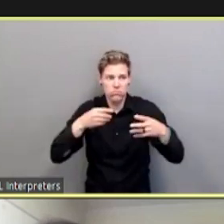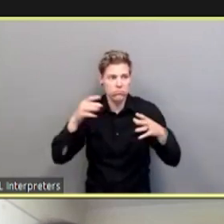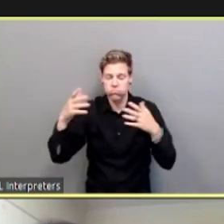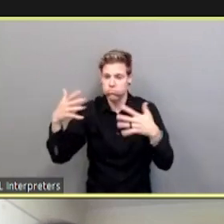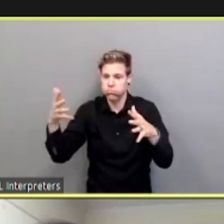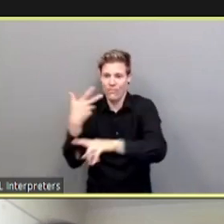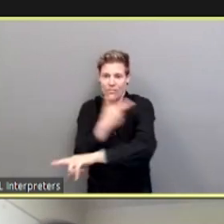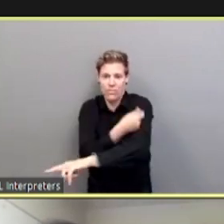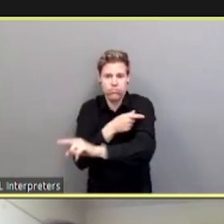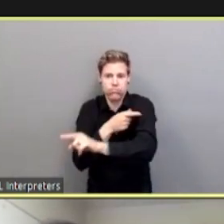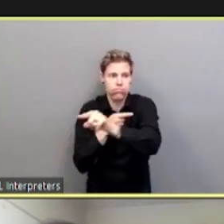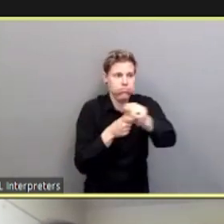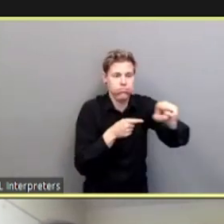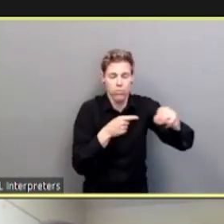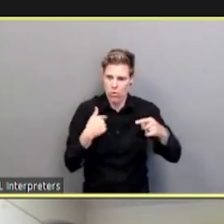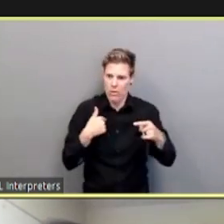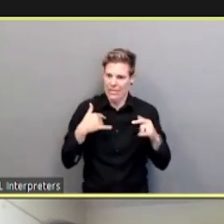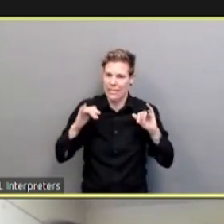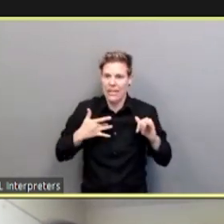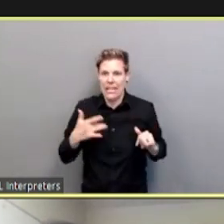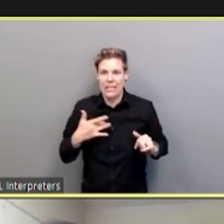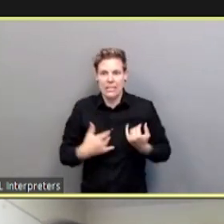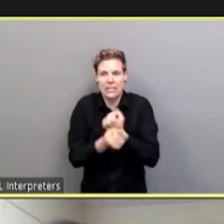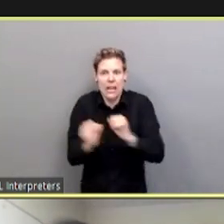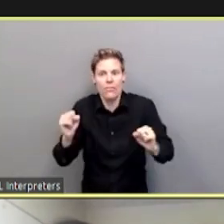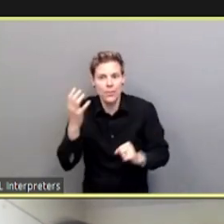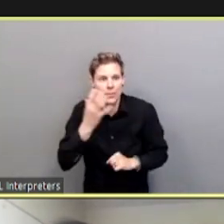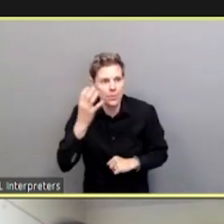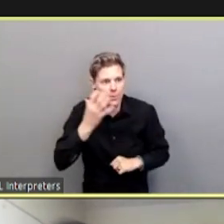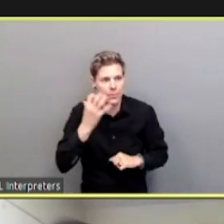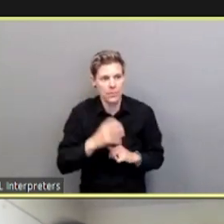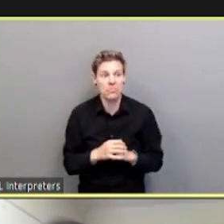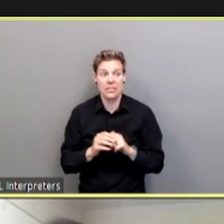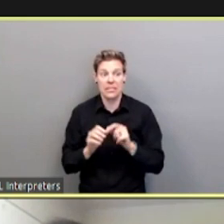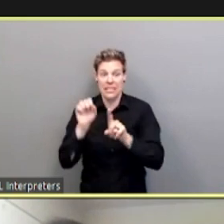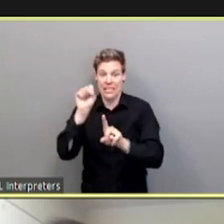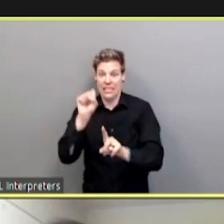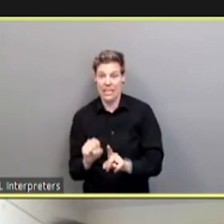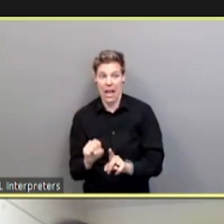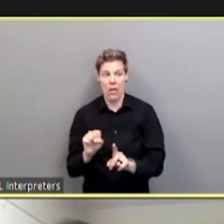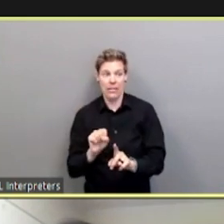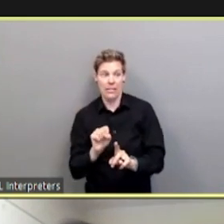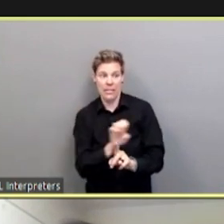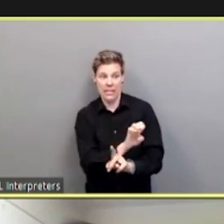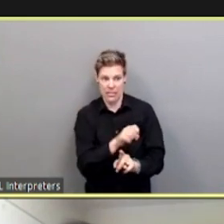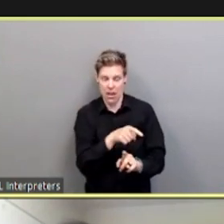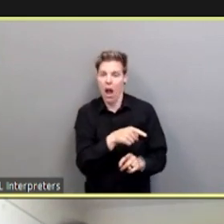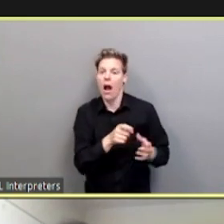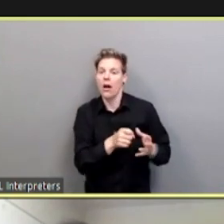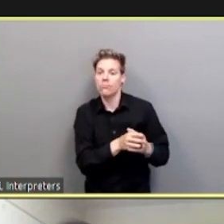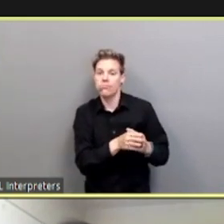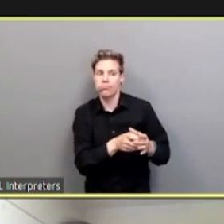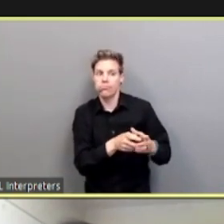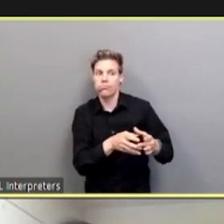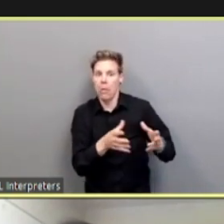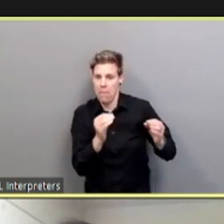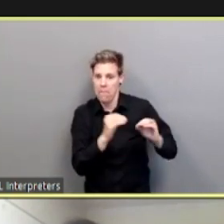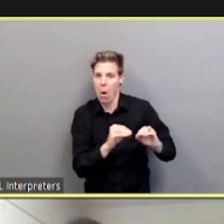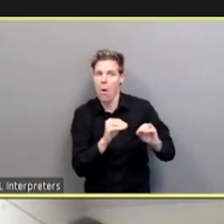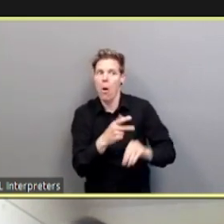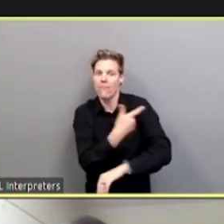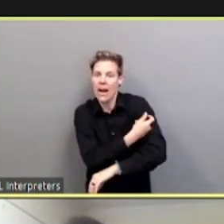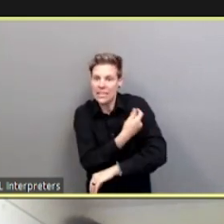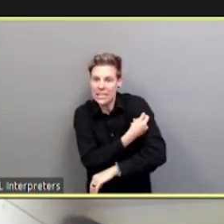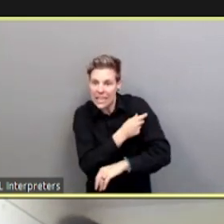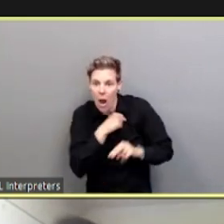see here, want to congratulate the Southeast. You're increasingly improving your vaccine rate, so that's really exciting.